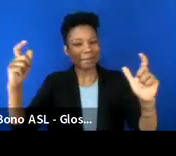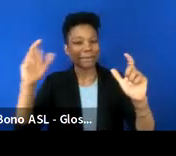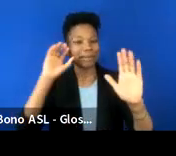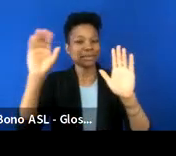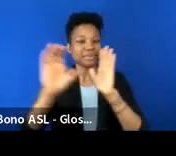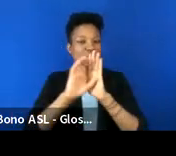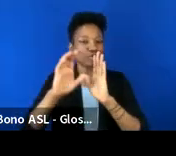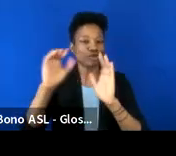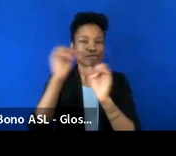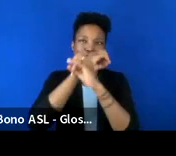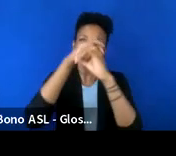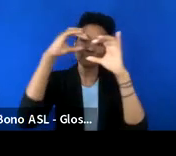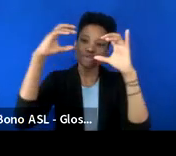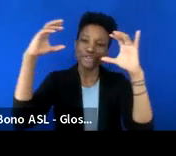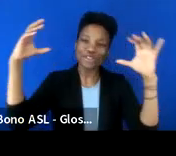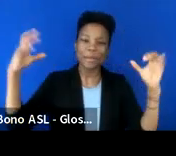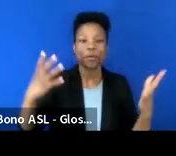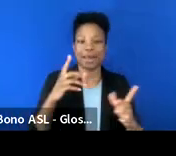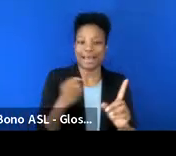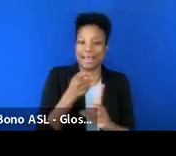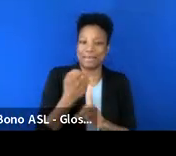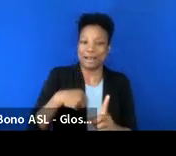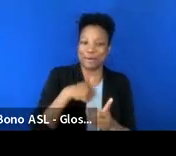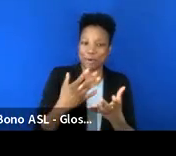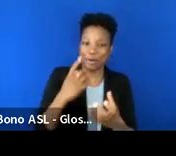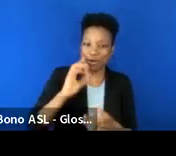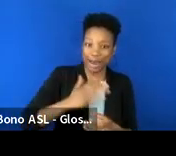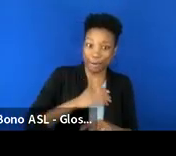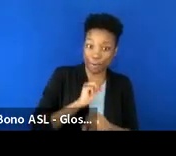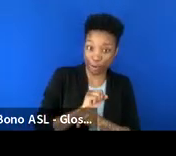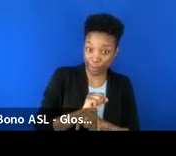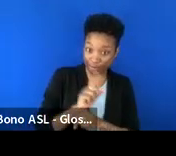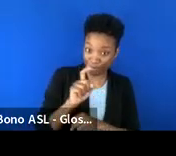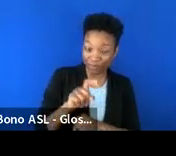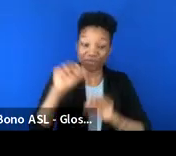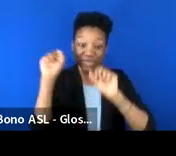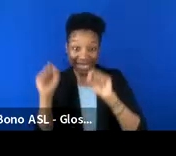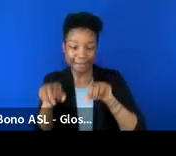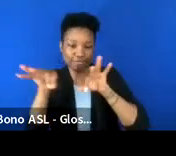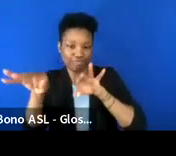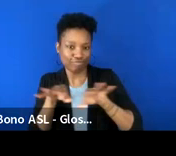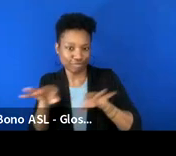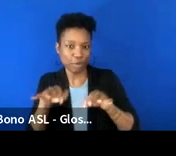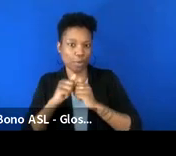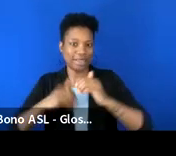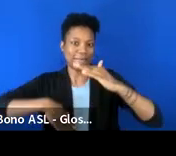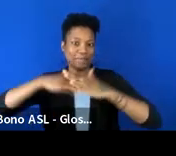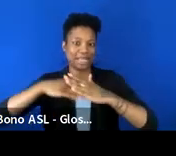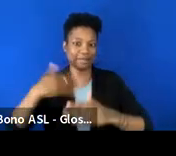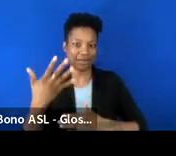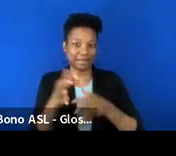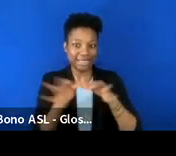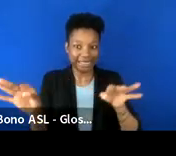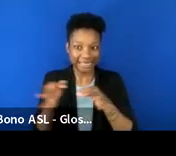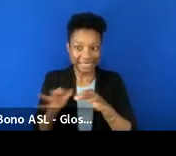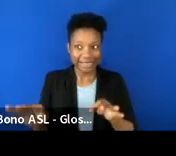want our work to have? And can we articulate that in no longer than 5 sentences? So because we're running short on time, we were